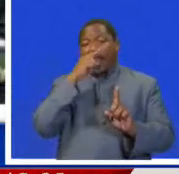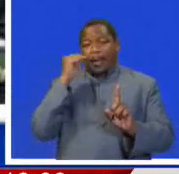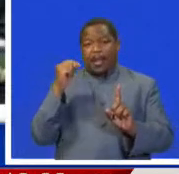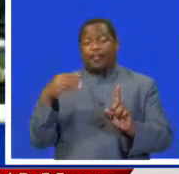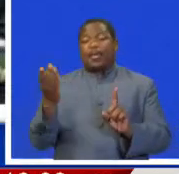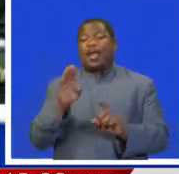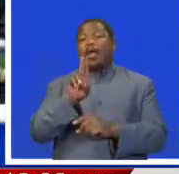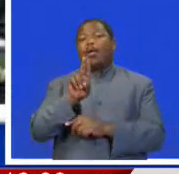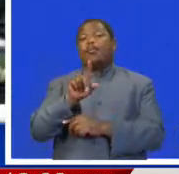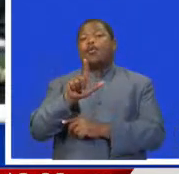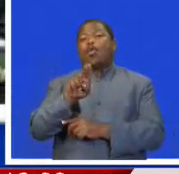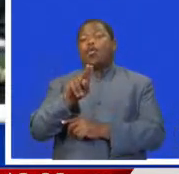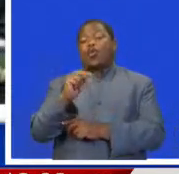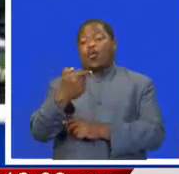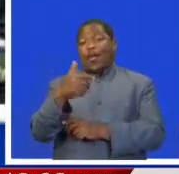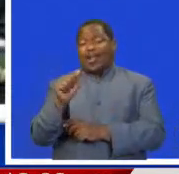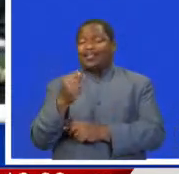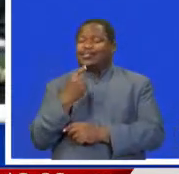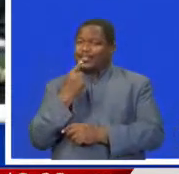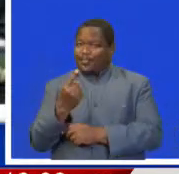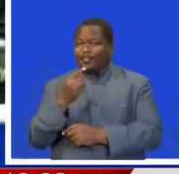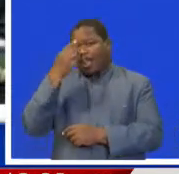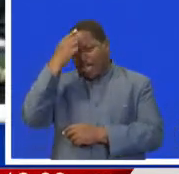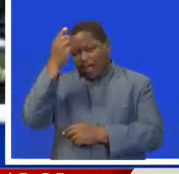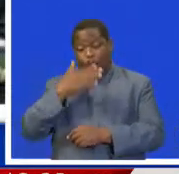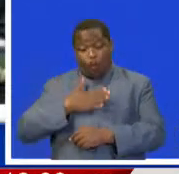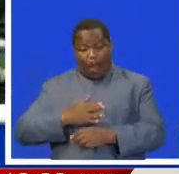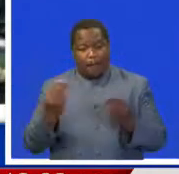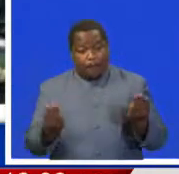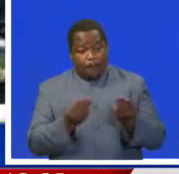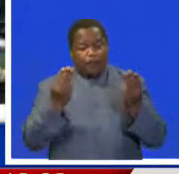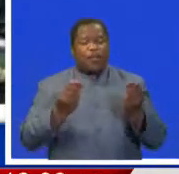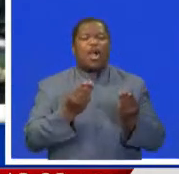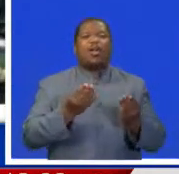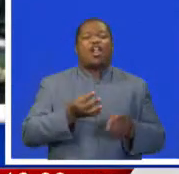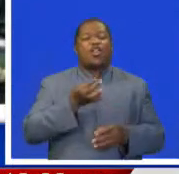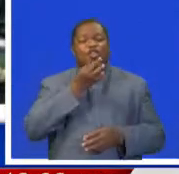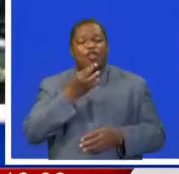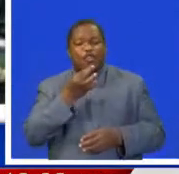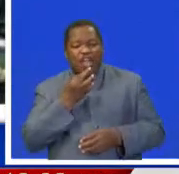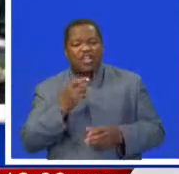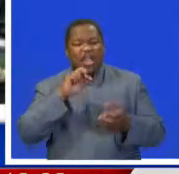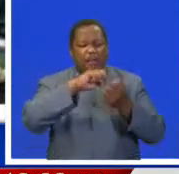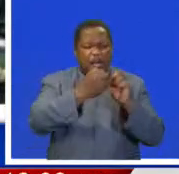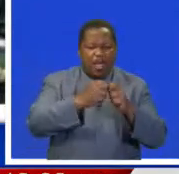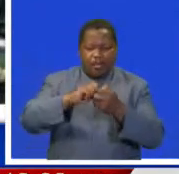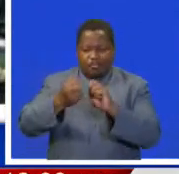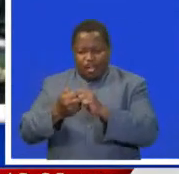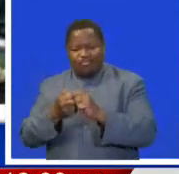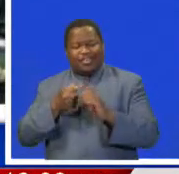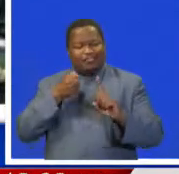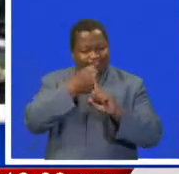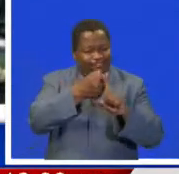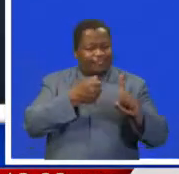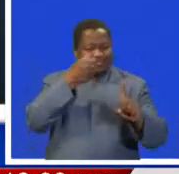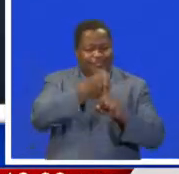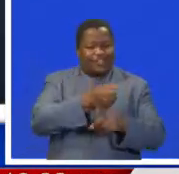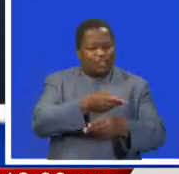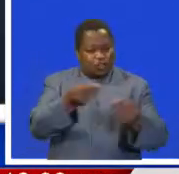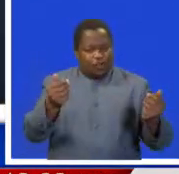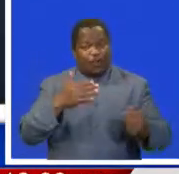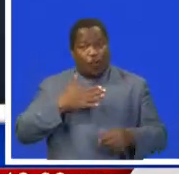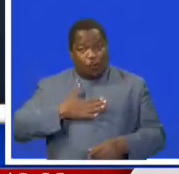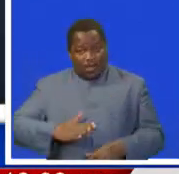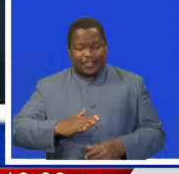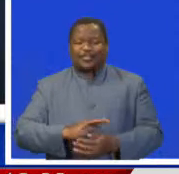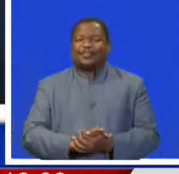tinsayela babhekene nato. Indvuna beyikhuluma nagujwa lilanga lebantu labasha emhlabeni lebeligujwa kulelanga lalomuhla. As much